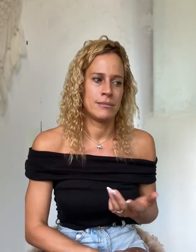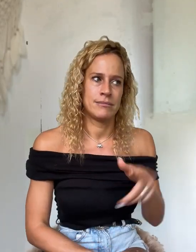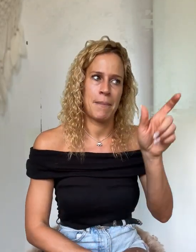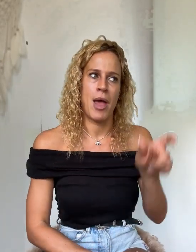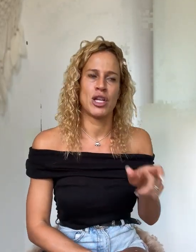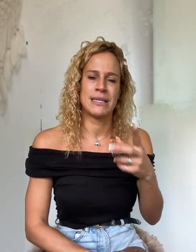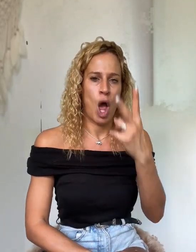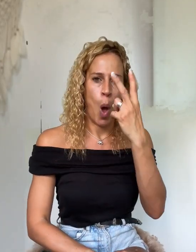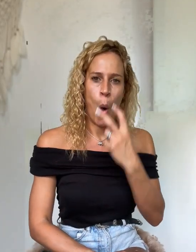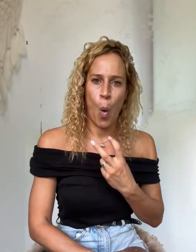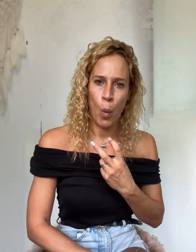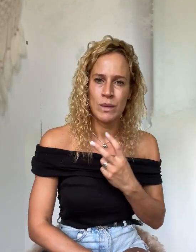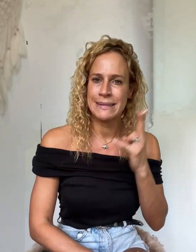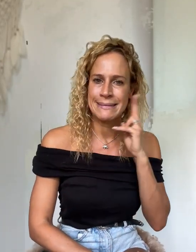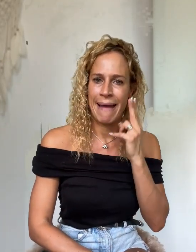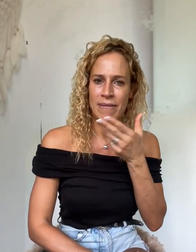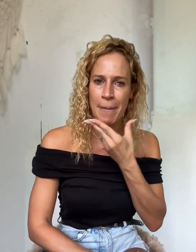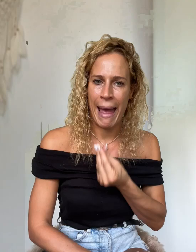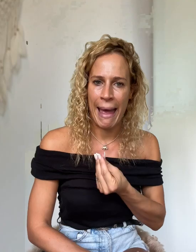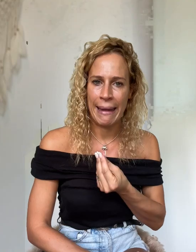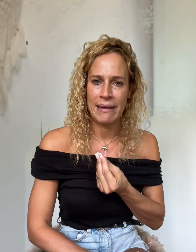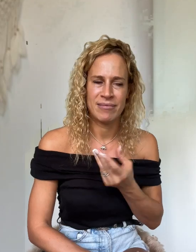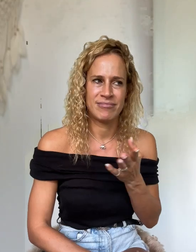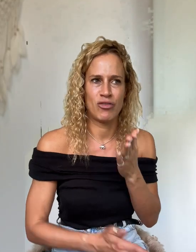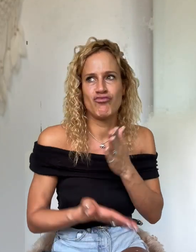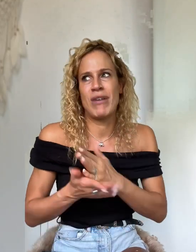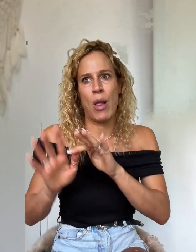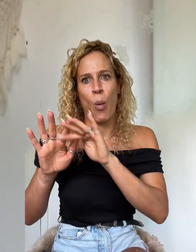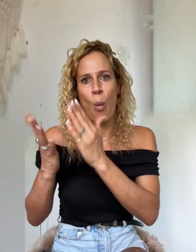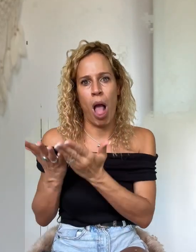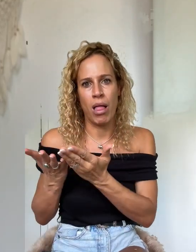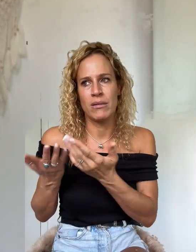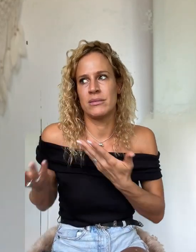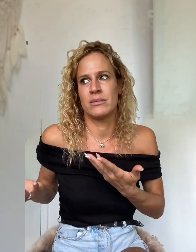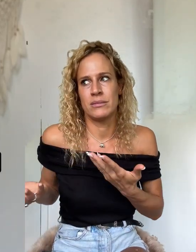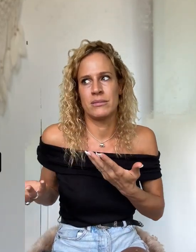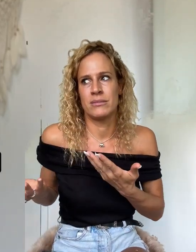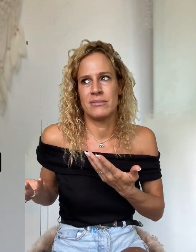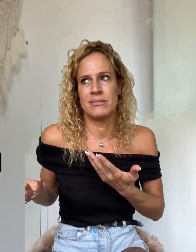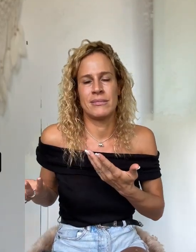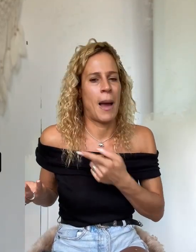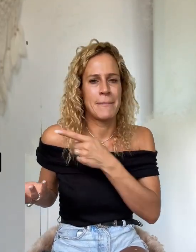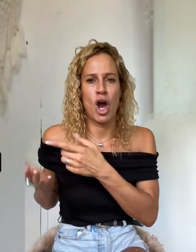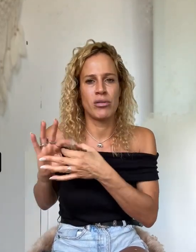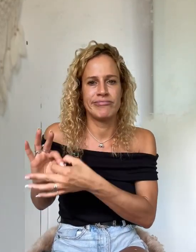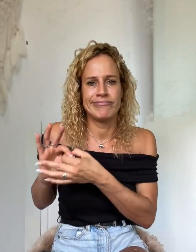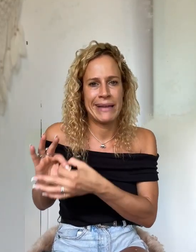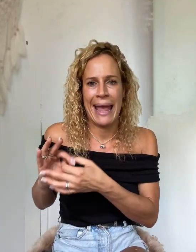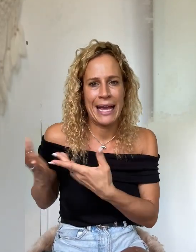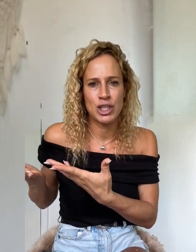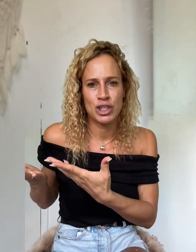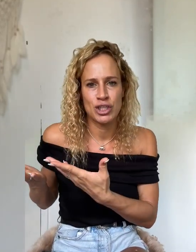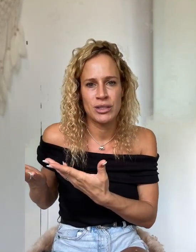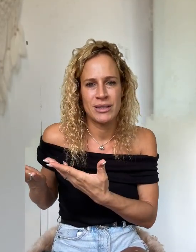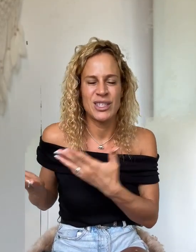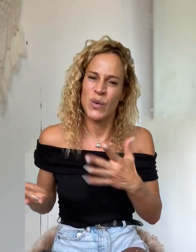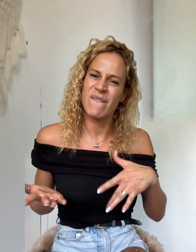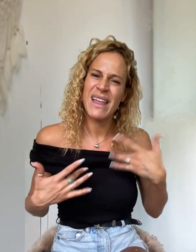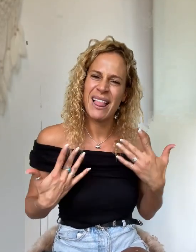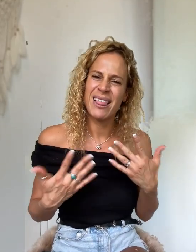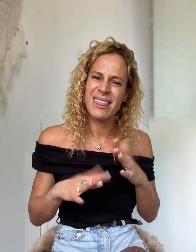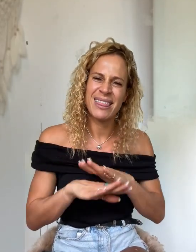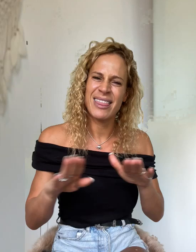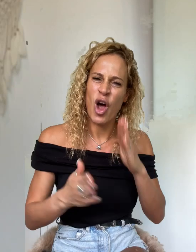old deaf guys that, you know, realistically in the real world, if they weren't deaf, you wouldn't be sat there talking to them. So it can feel